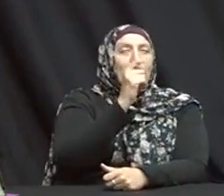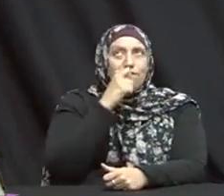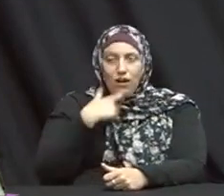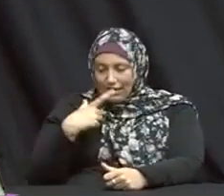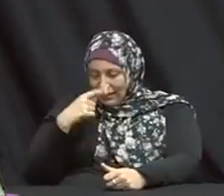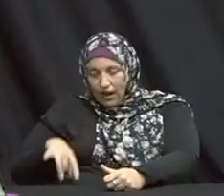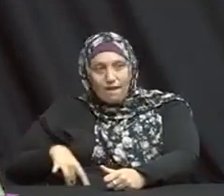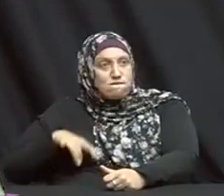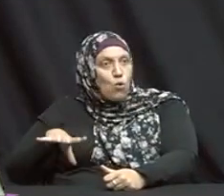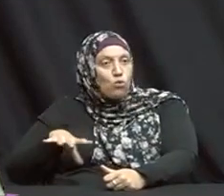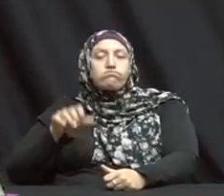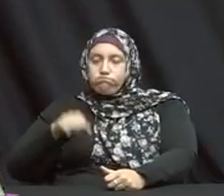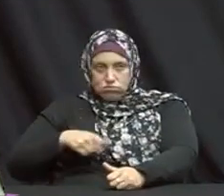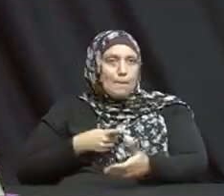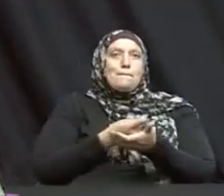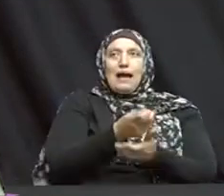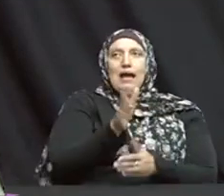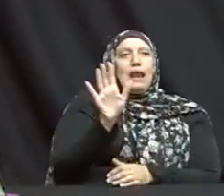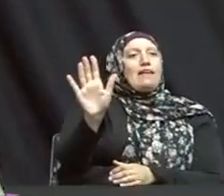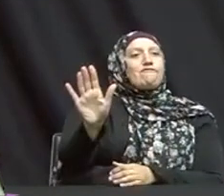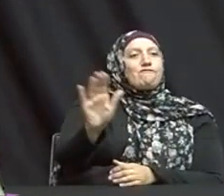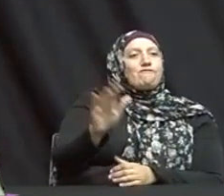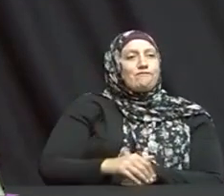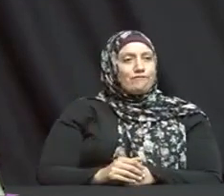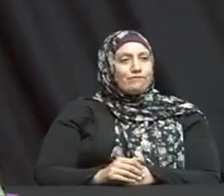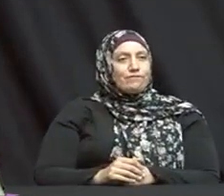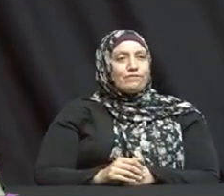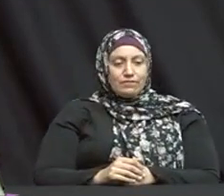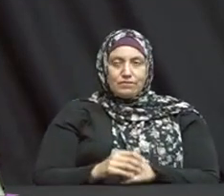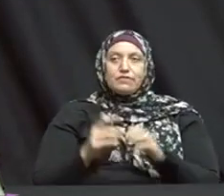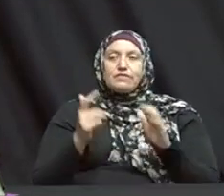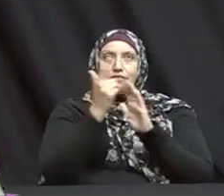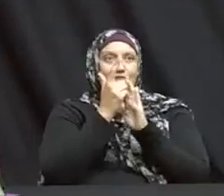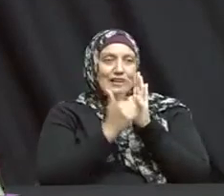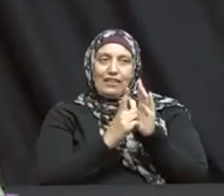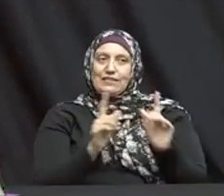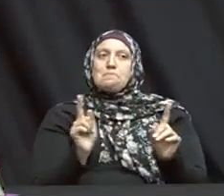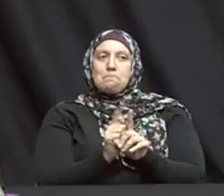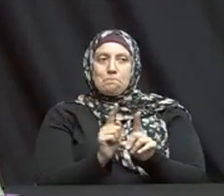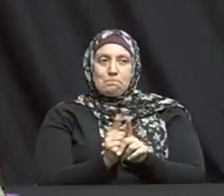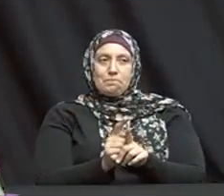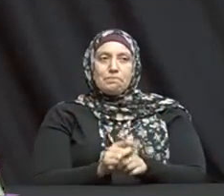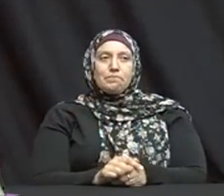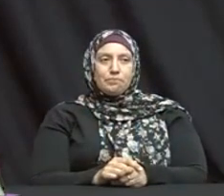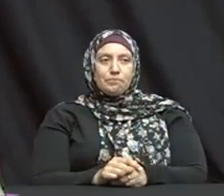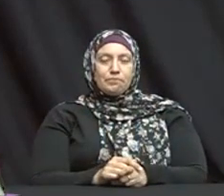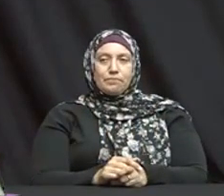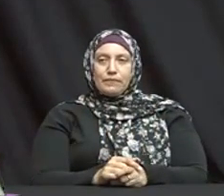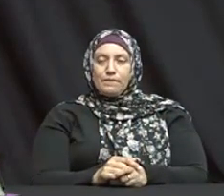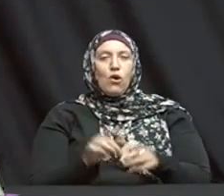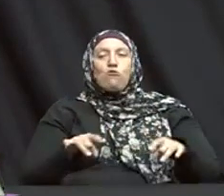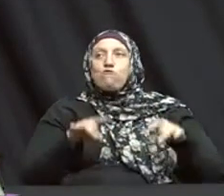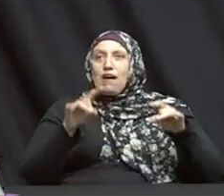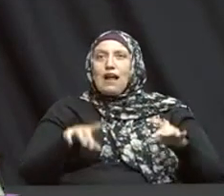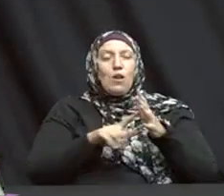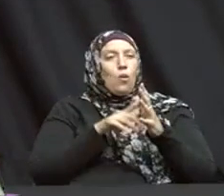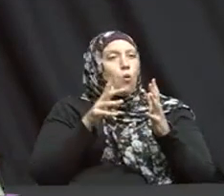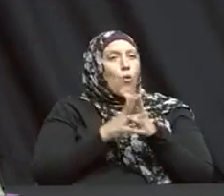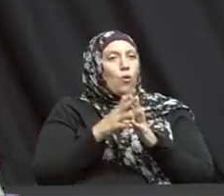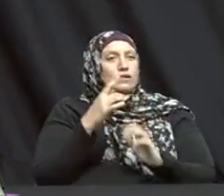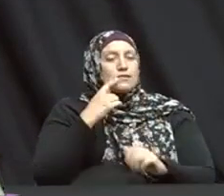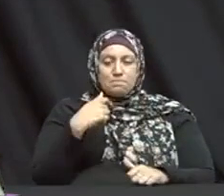Legally, the position is identical. If the executor needs to utilize